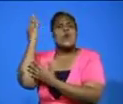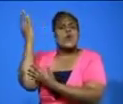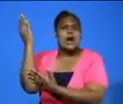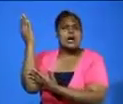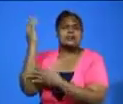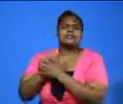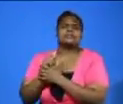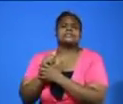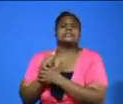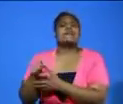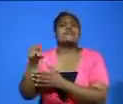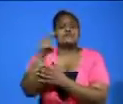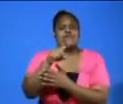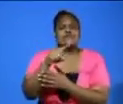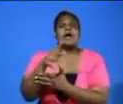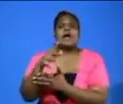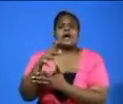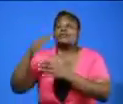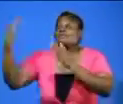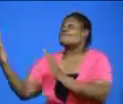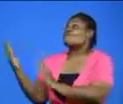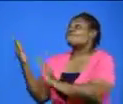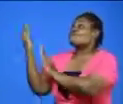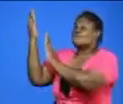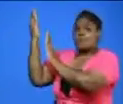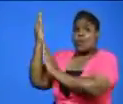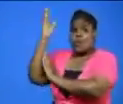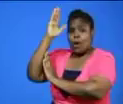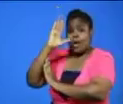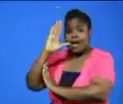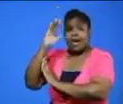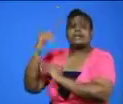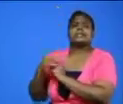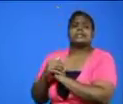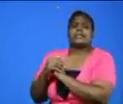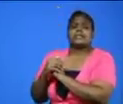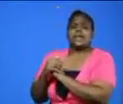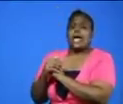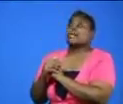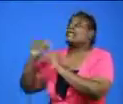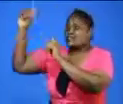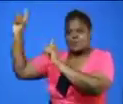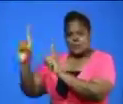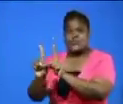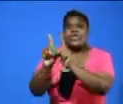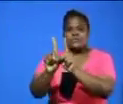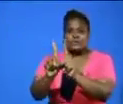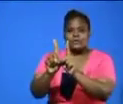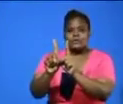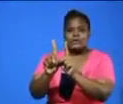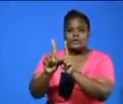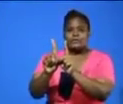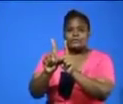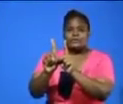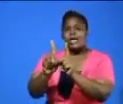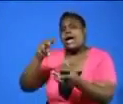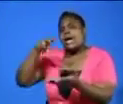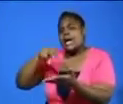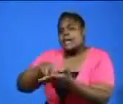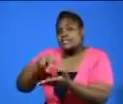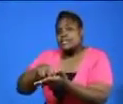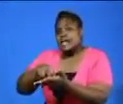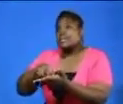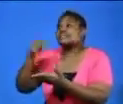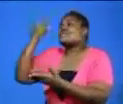you're standing before God and that you're standing with God and you're standing